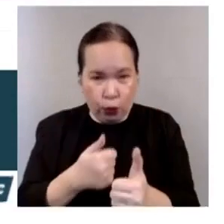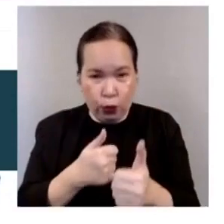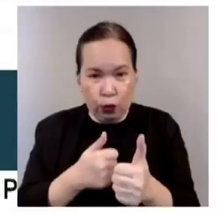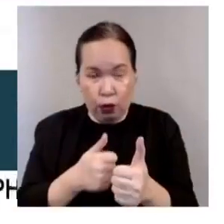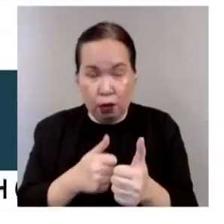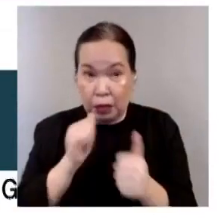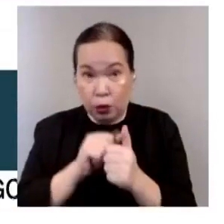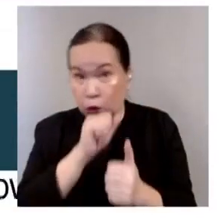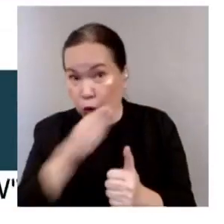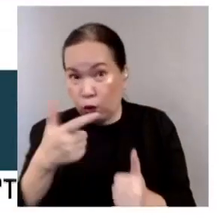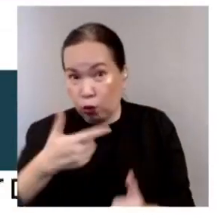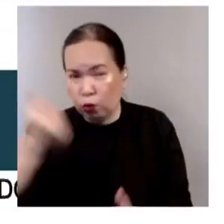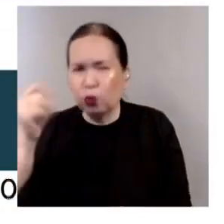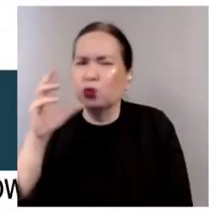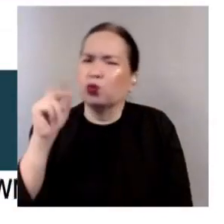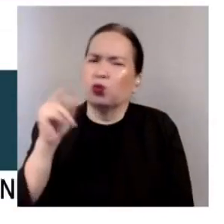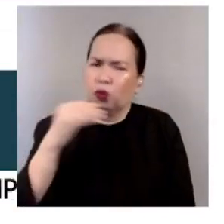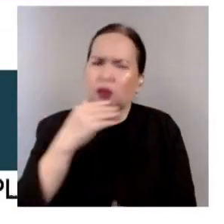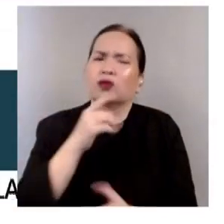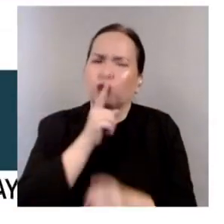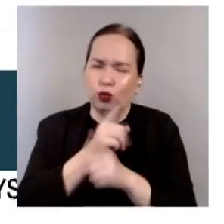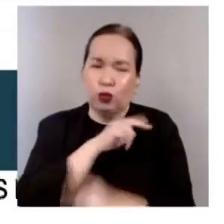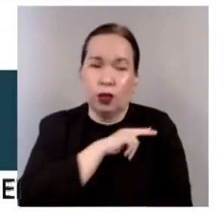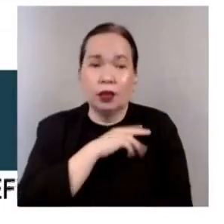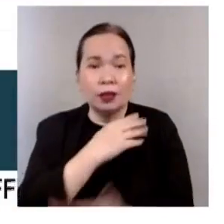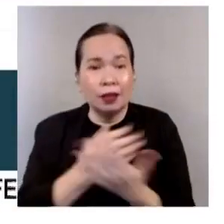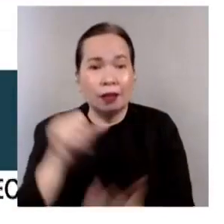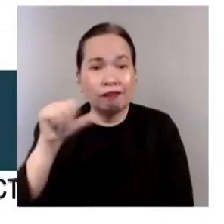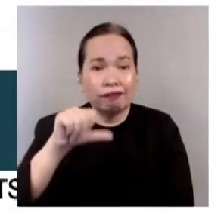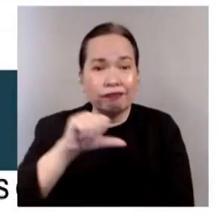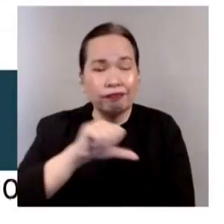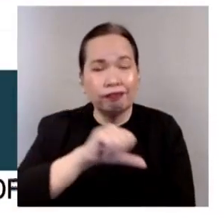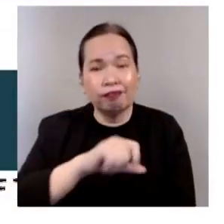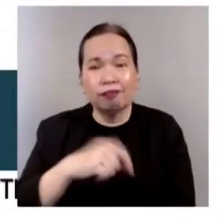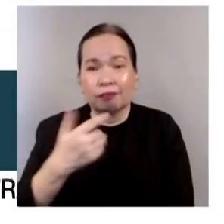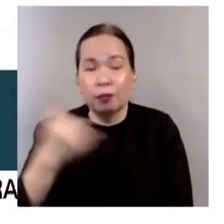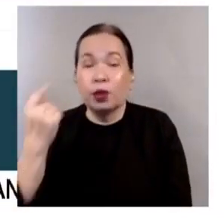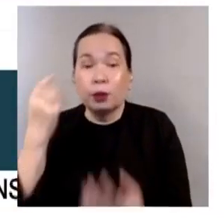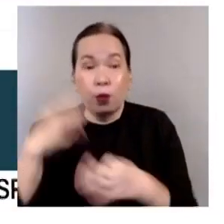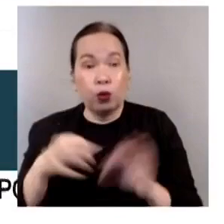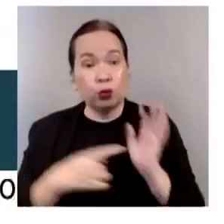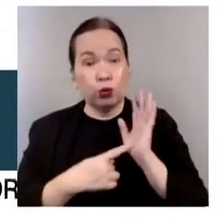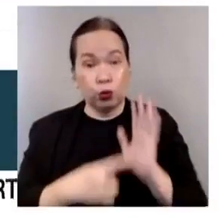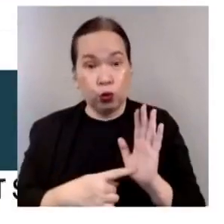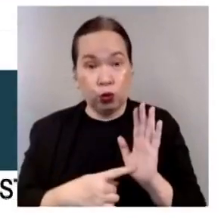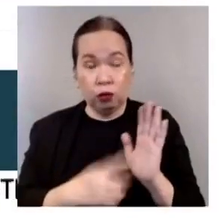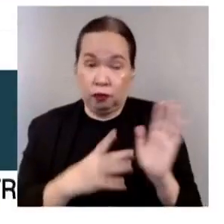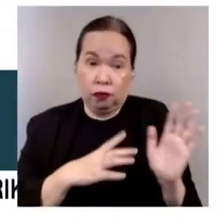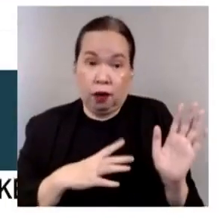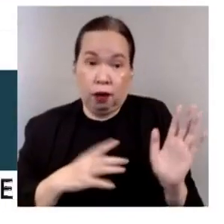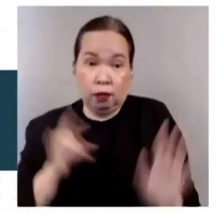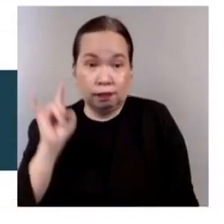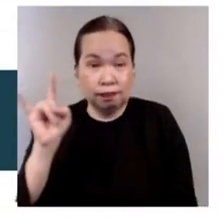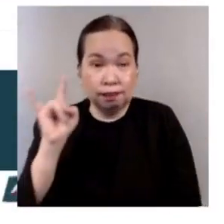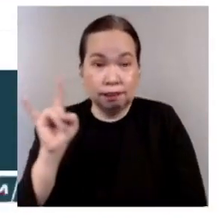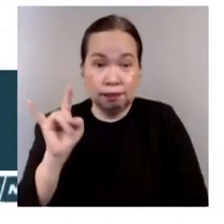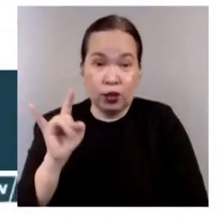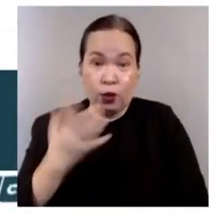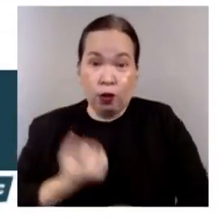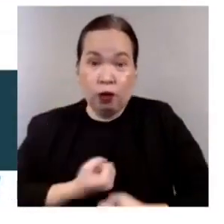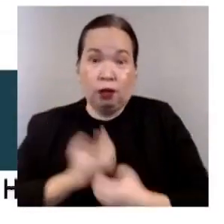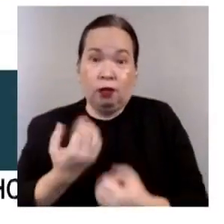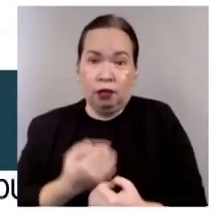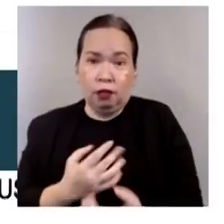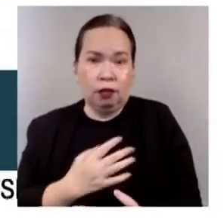mananalo, may matatalo rito. What is important, you present yourself to social media, your platforms, very well, and that's